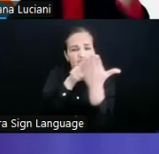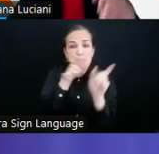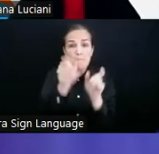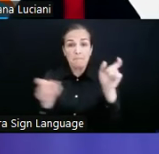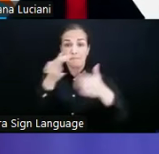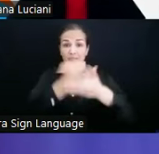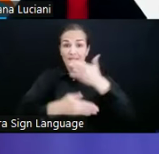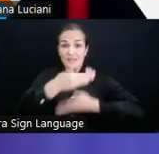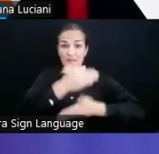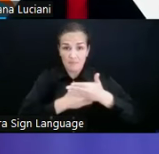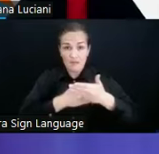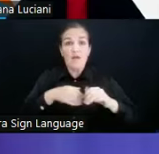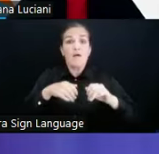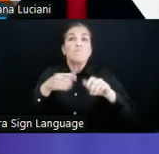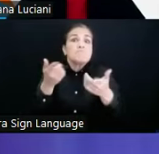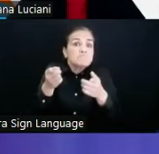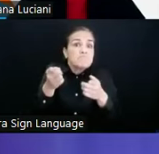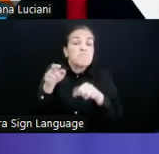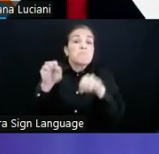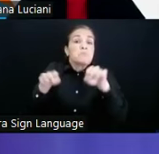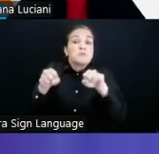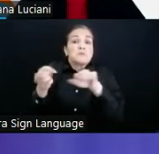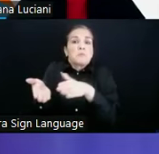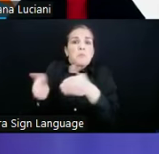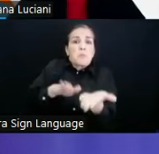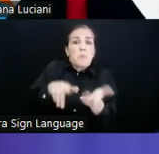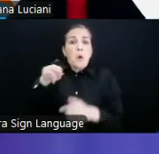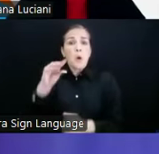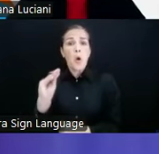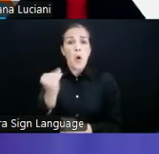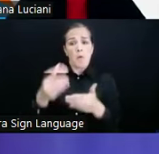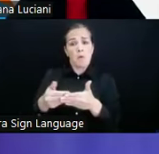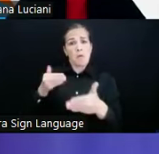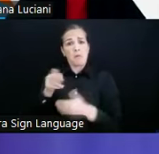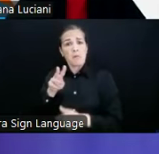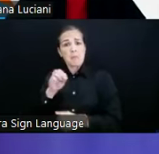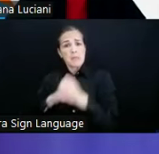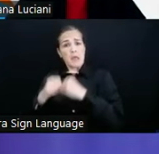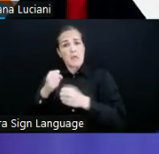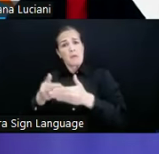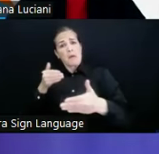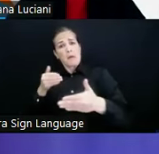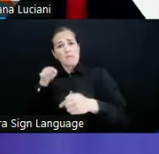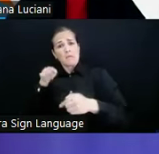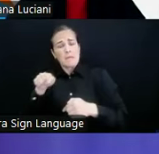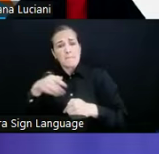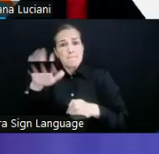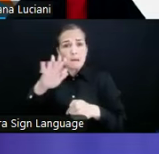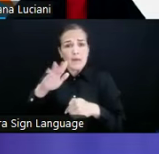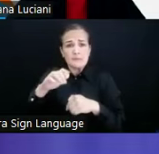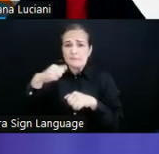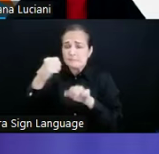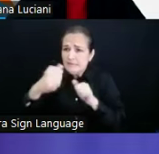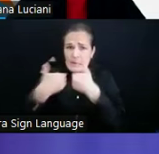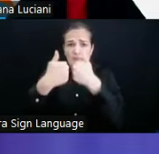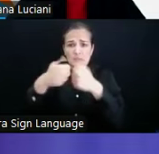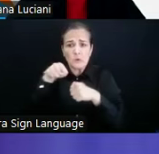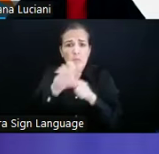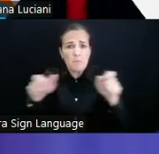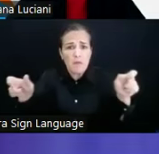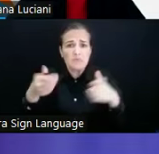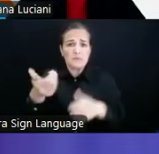that people with disabilities can die um, several years before, and they have twice as much the